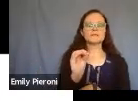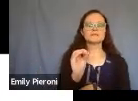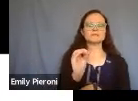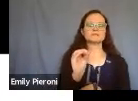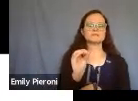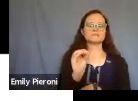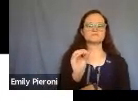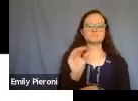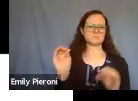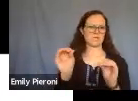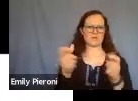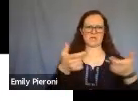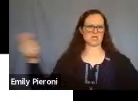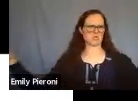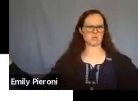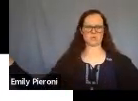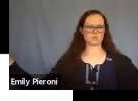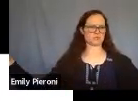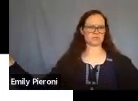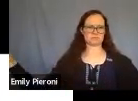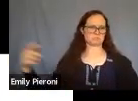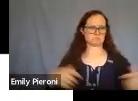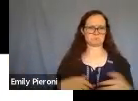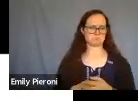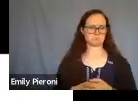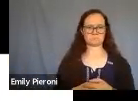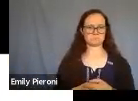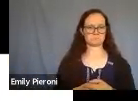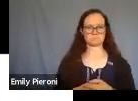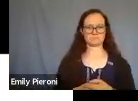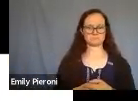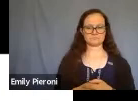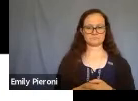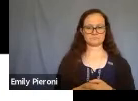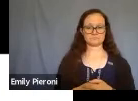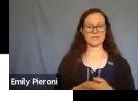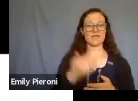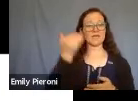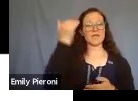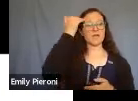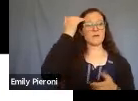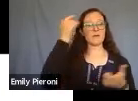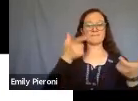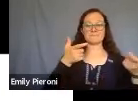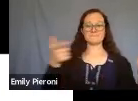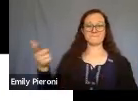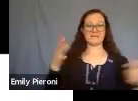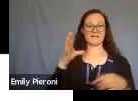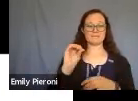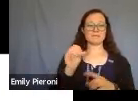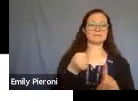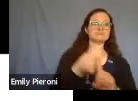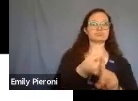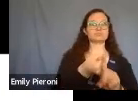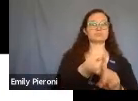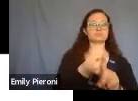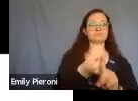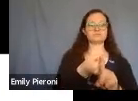big on that part. Nothing like JBS. I know they're being affected big time, but ours, feedlot is not.